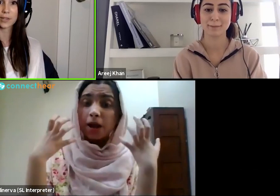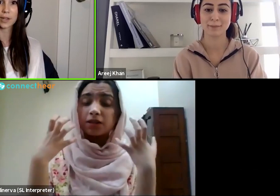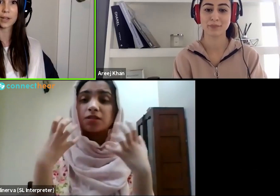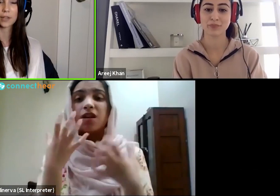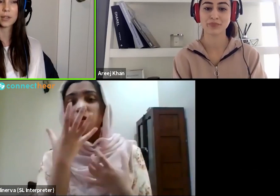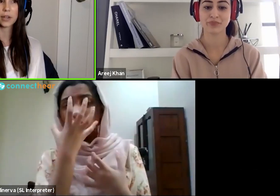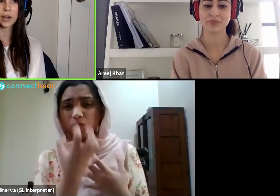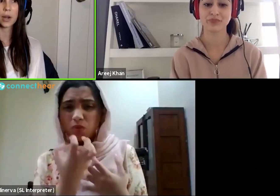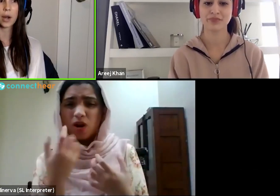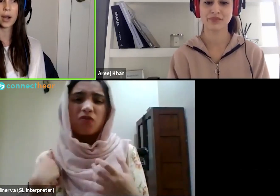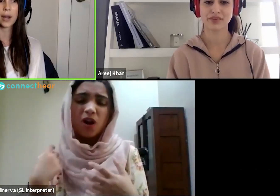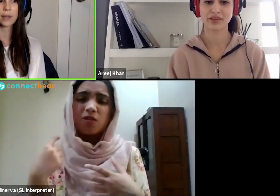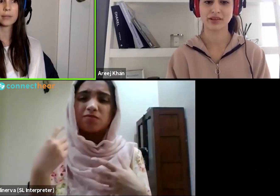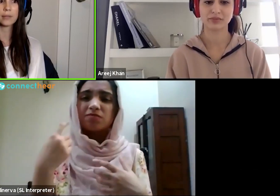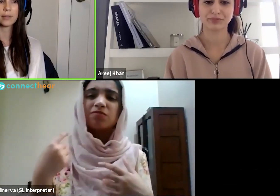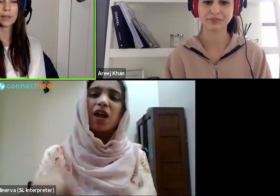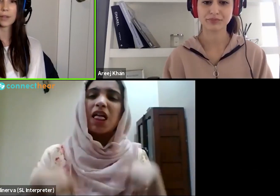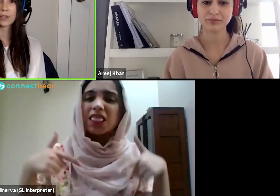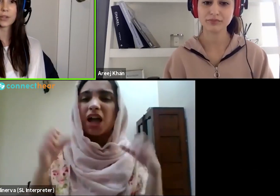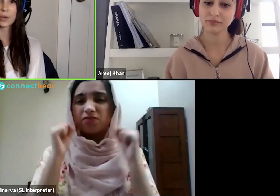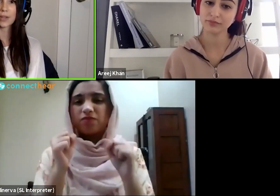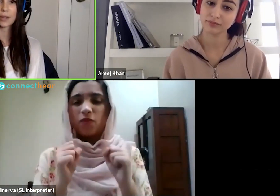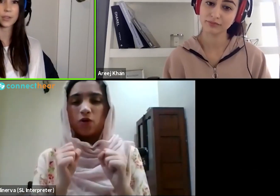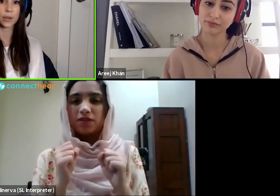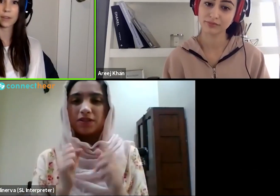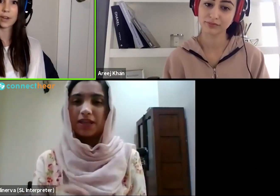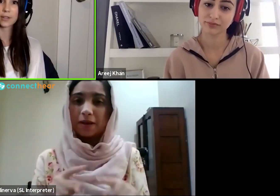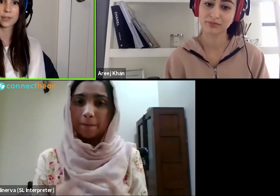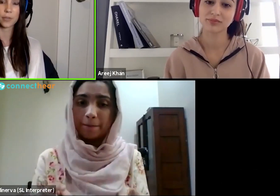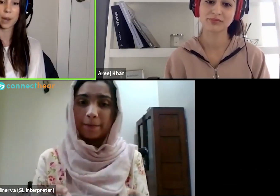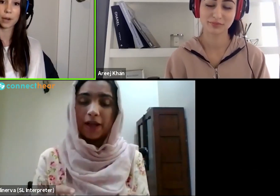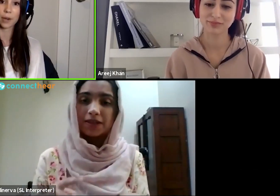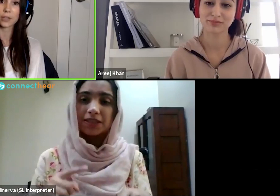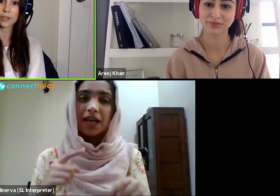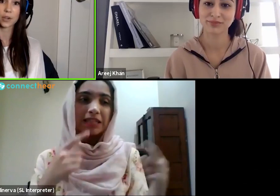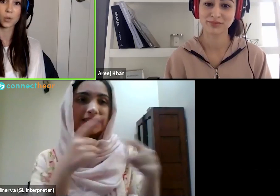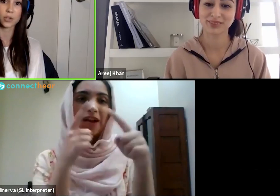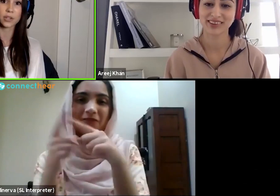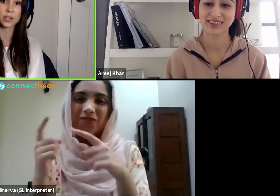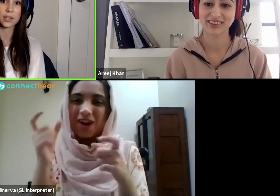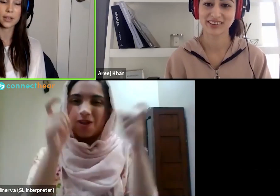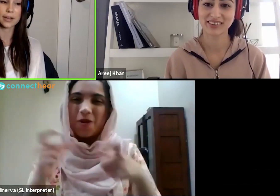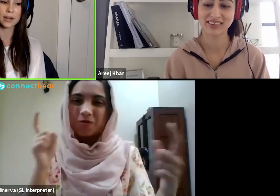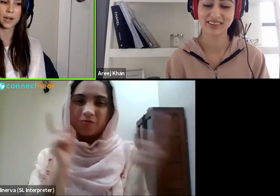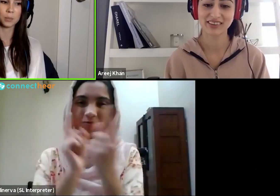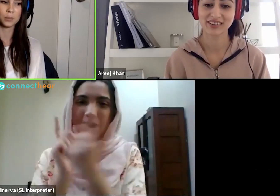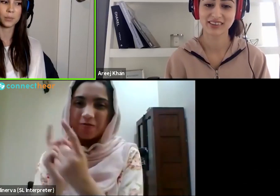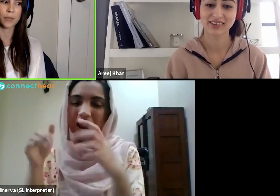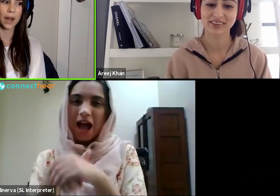the sense of, I have lots of great stories. I have lots of great friends of different backgrounds and different cultures.